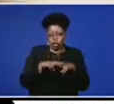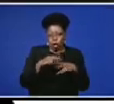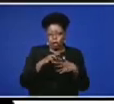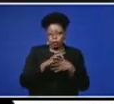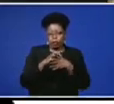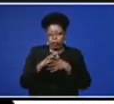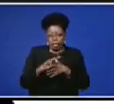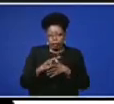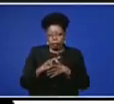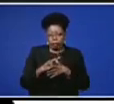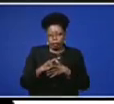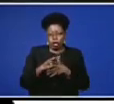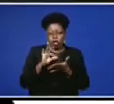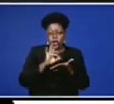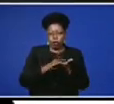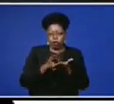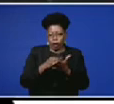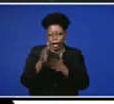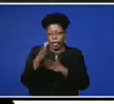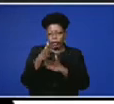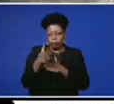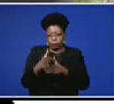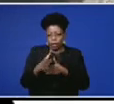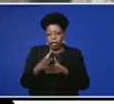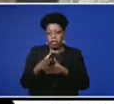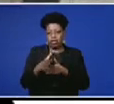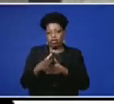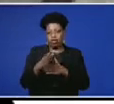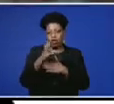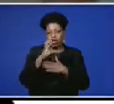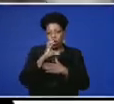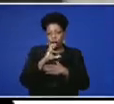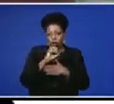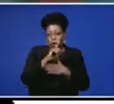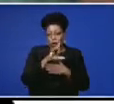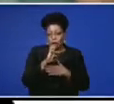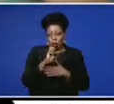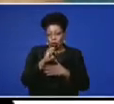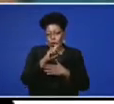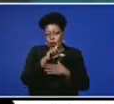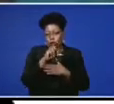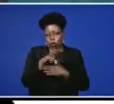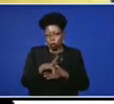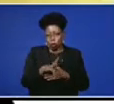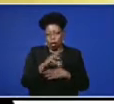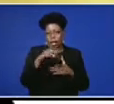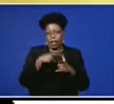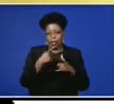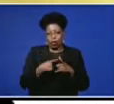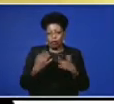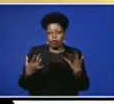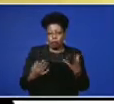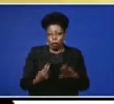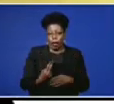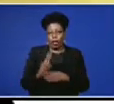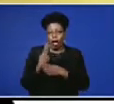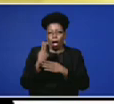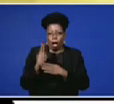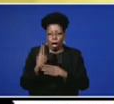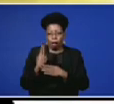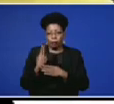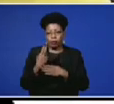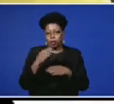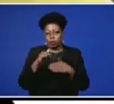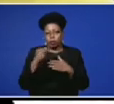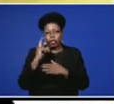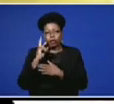your fried fish, your coleslaw, your plantain. Then we have the boil, but that includes the